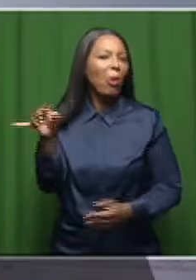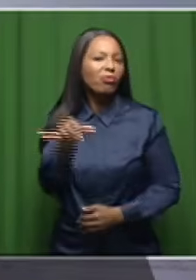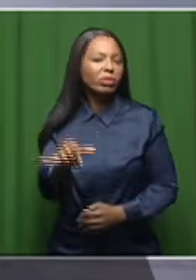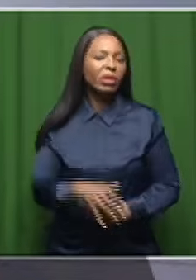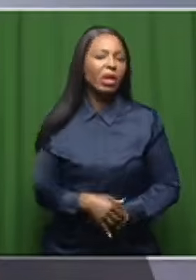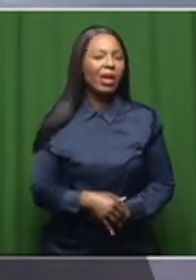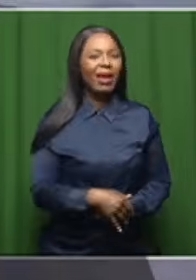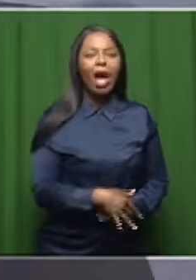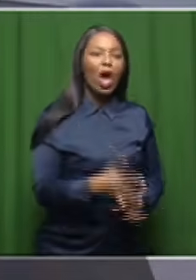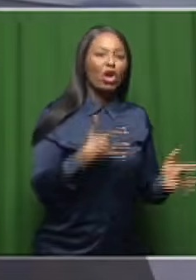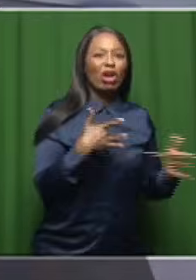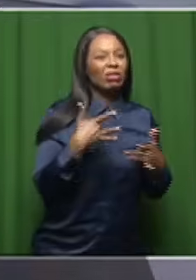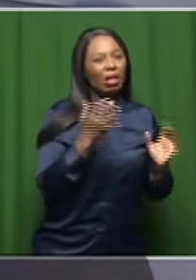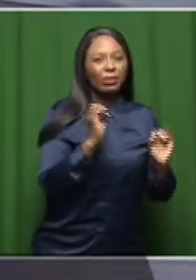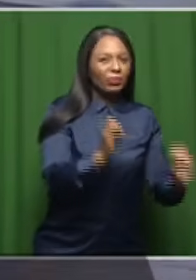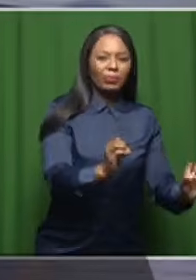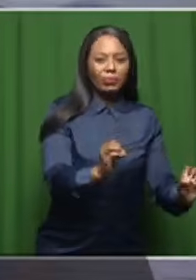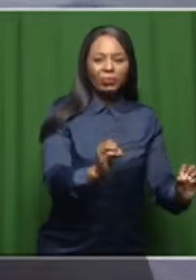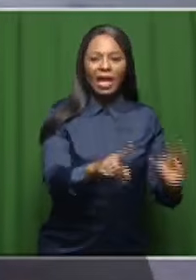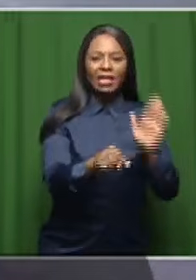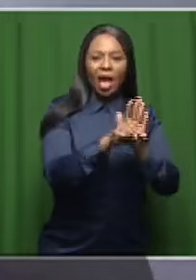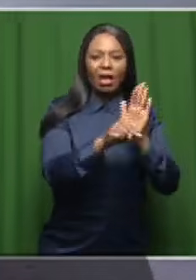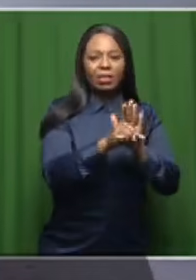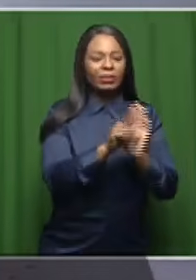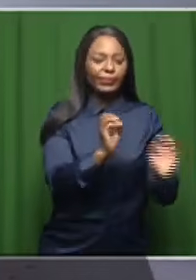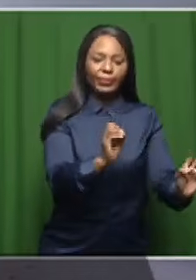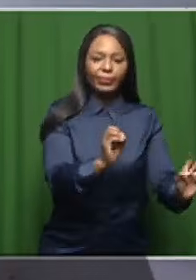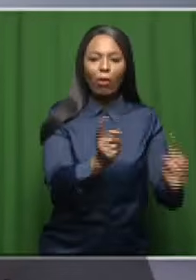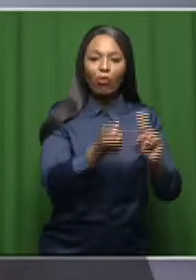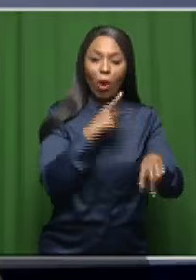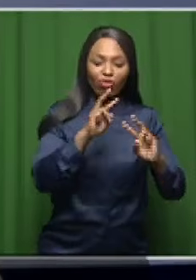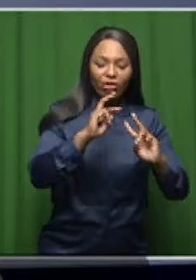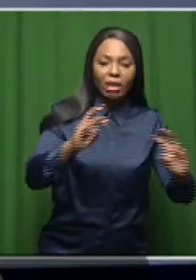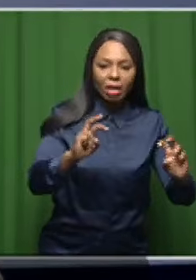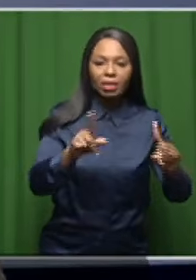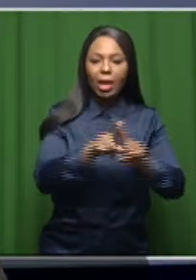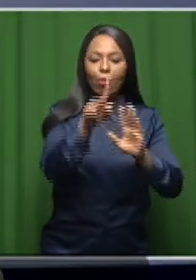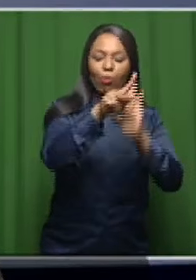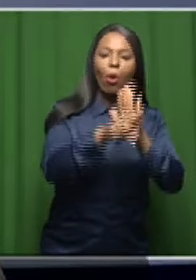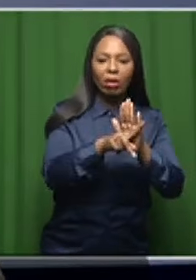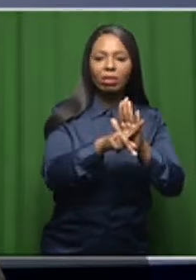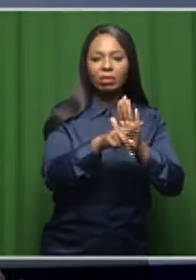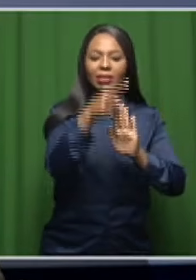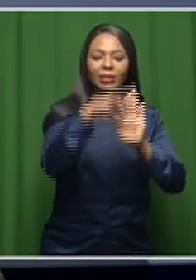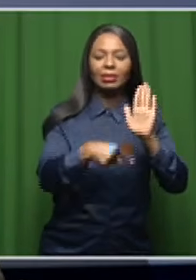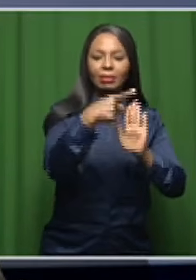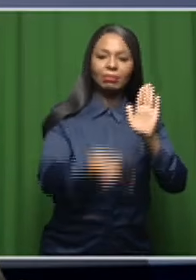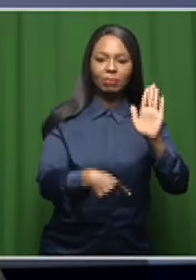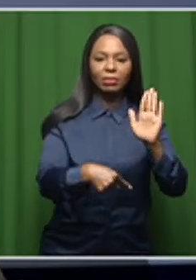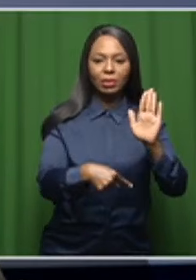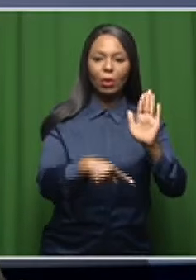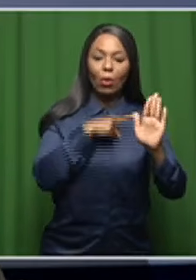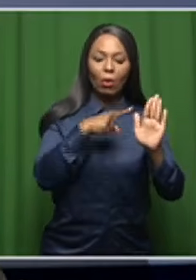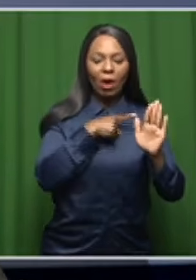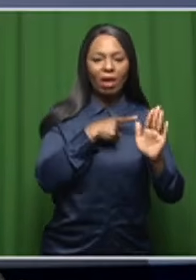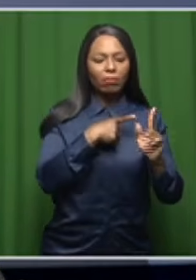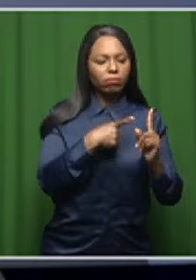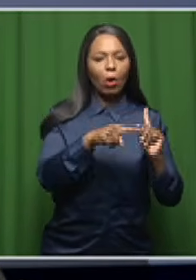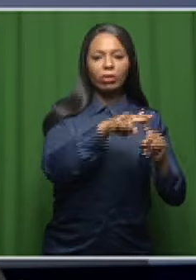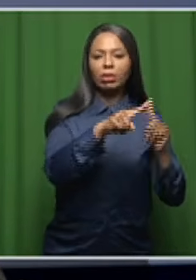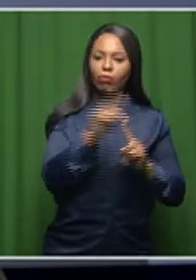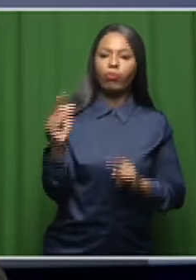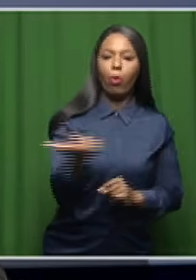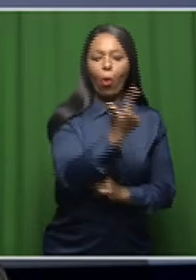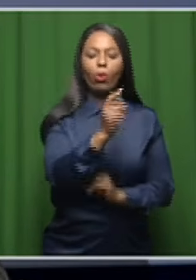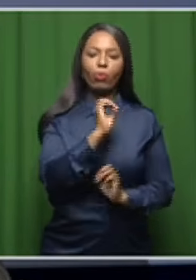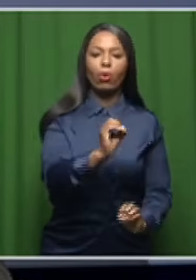no negatives in terms of the research and the policy paper that we've been working on, more positives, because your top